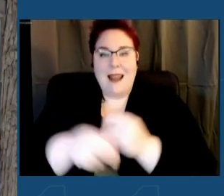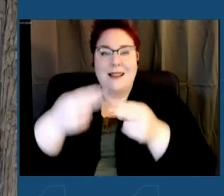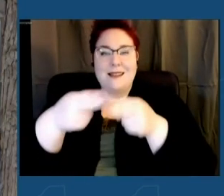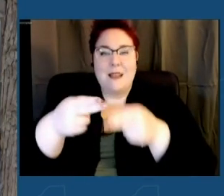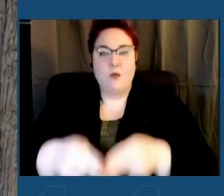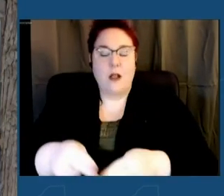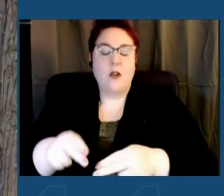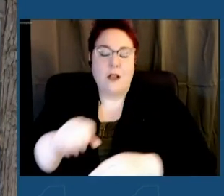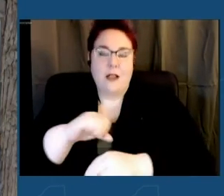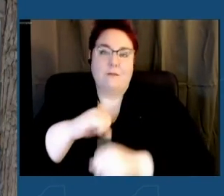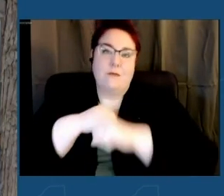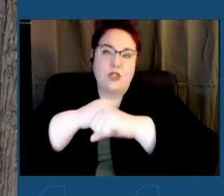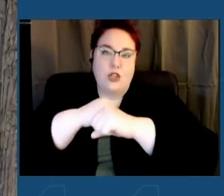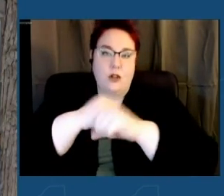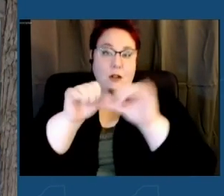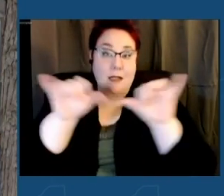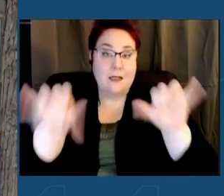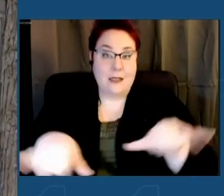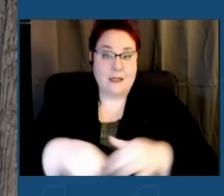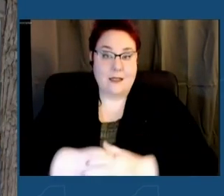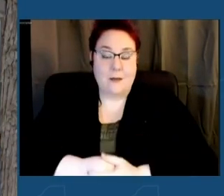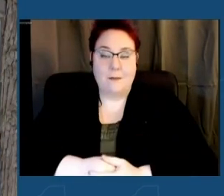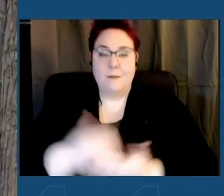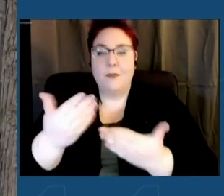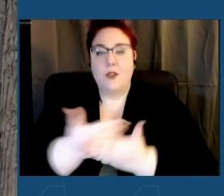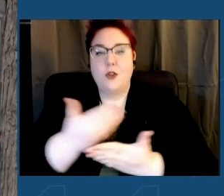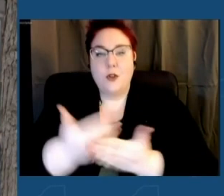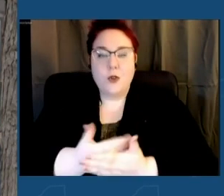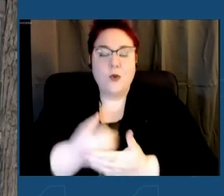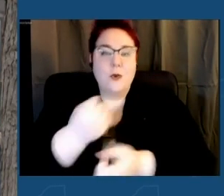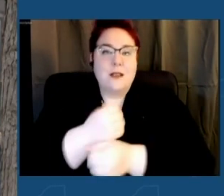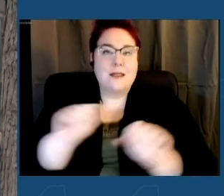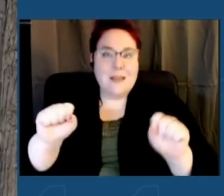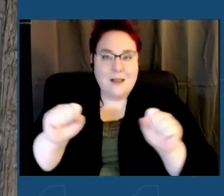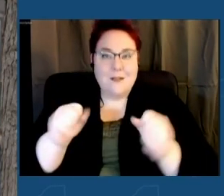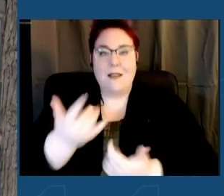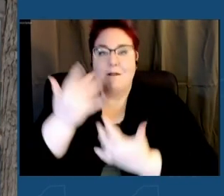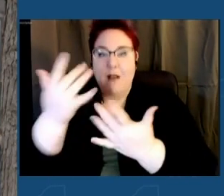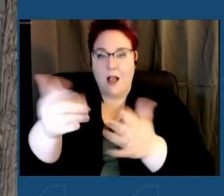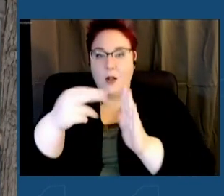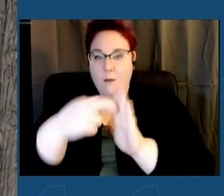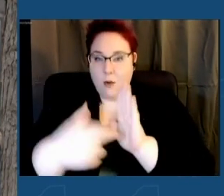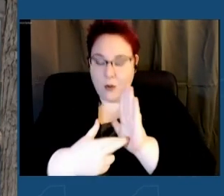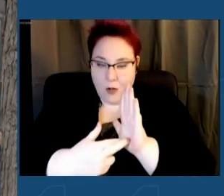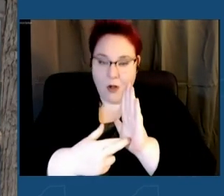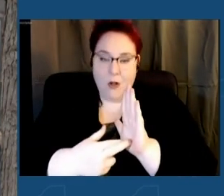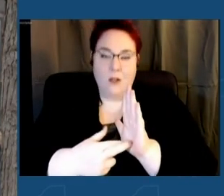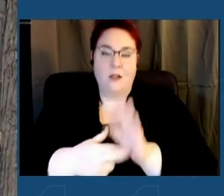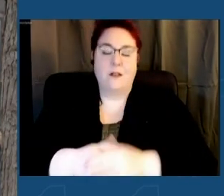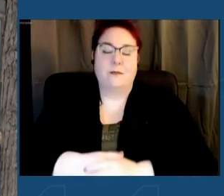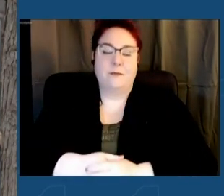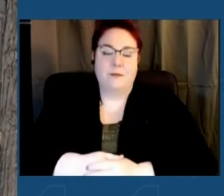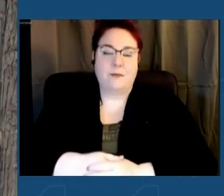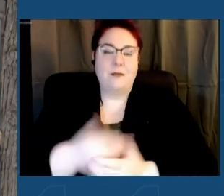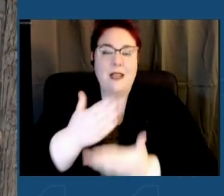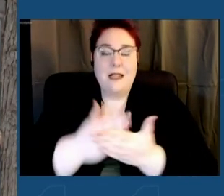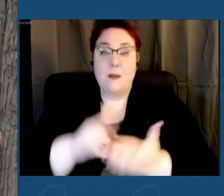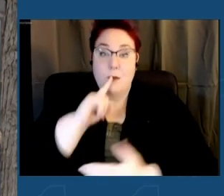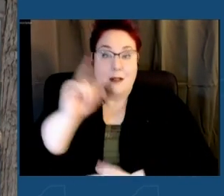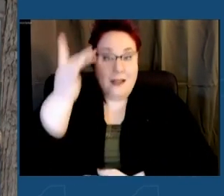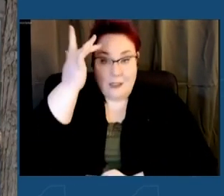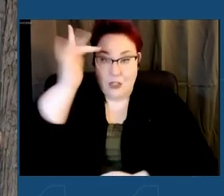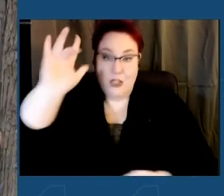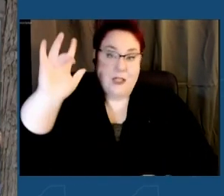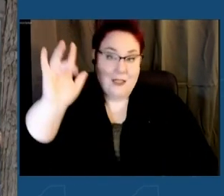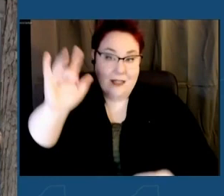systems, the new safety fire protocols and other quick fixes, and some ingenious engineering. Actually, the